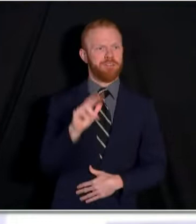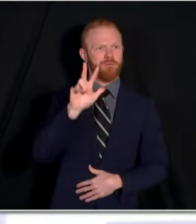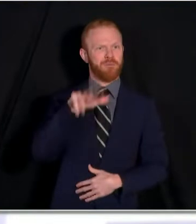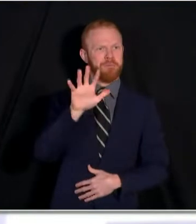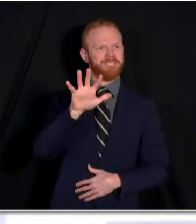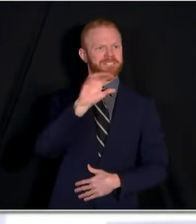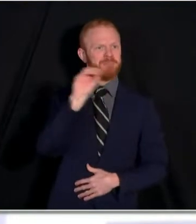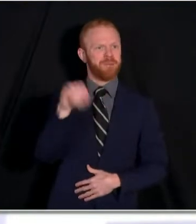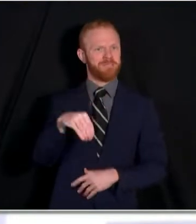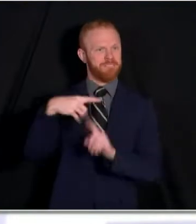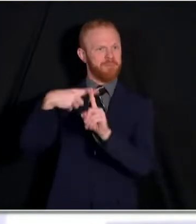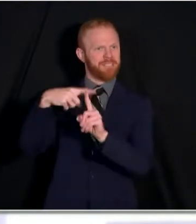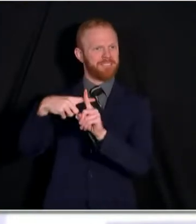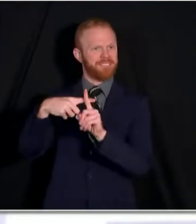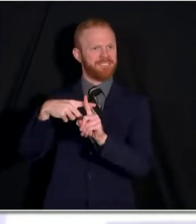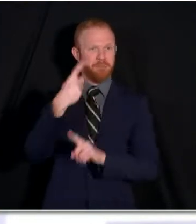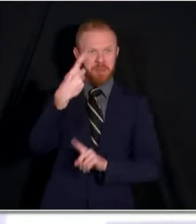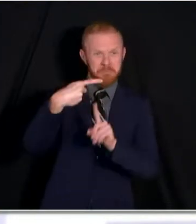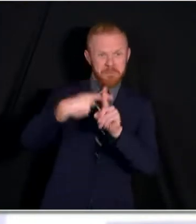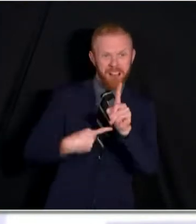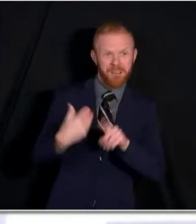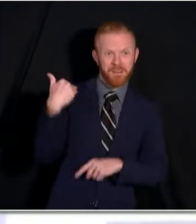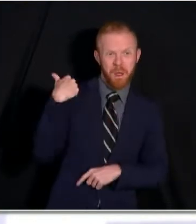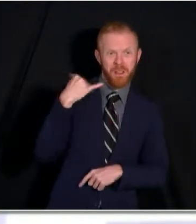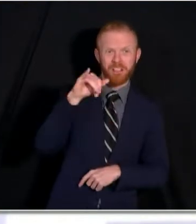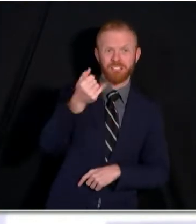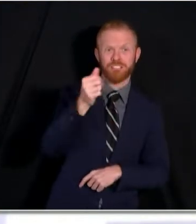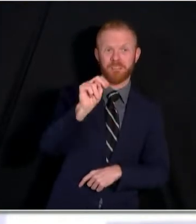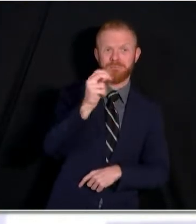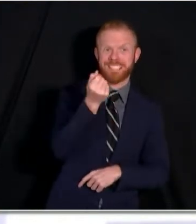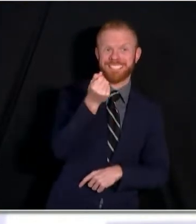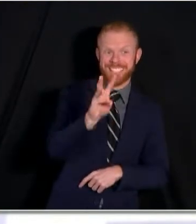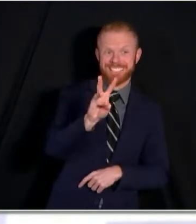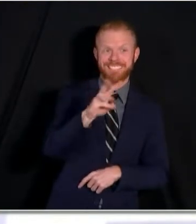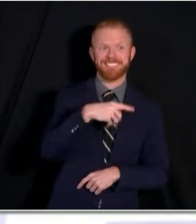1 month ago today, on January 16th, we reported